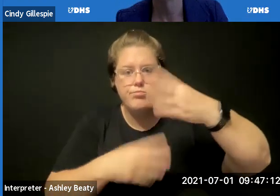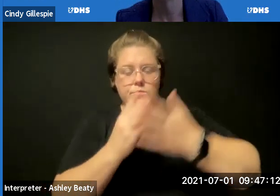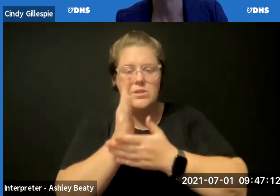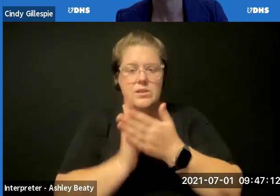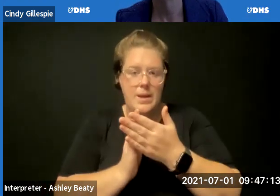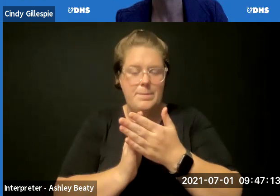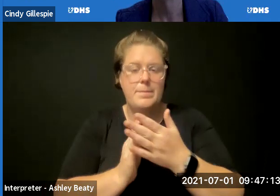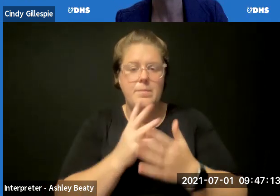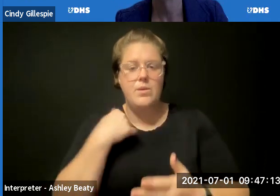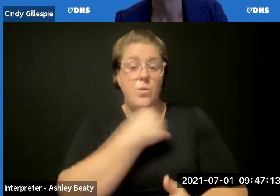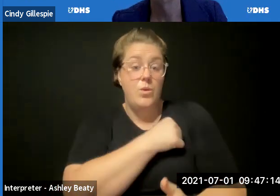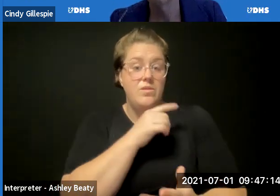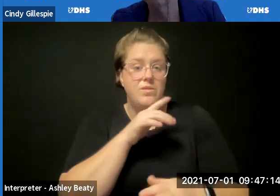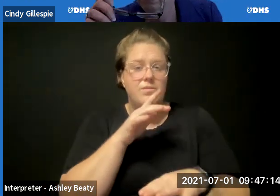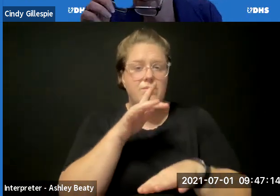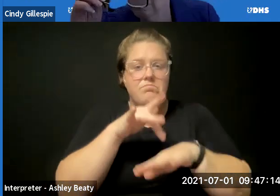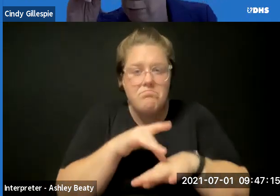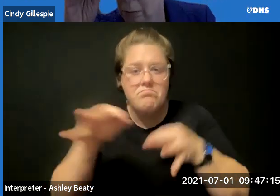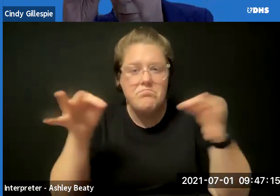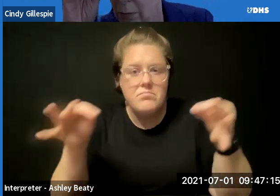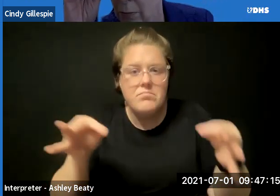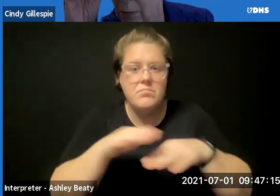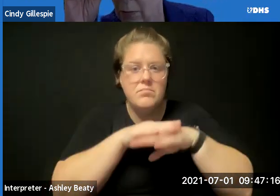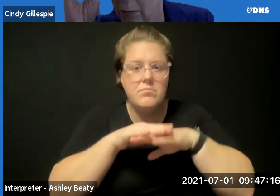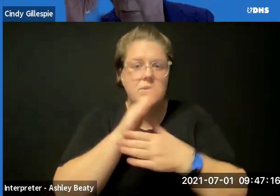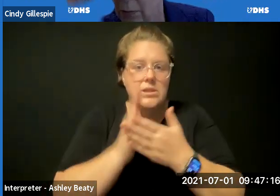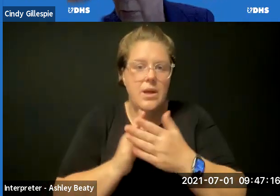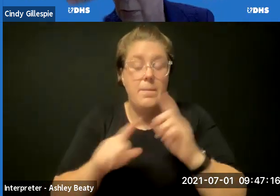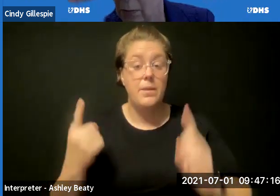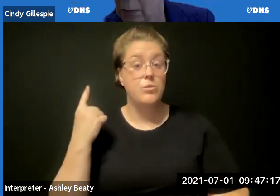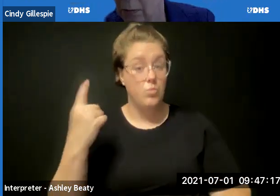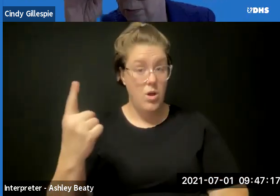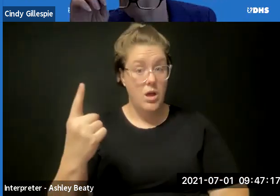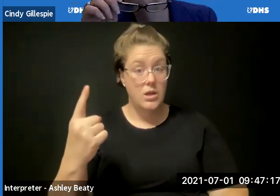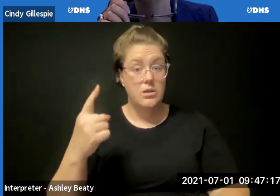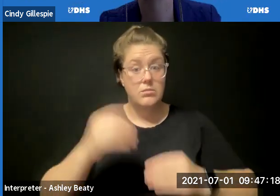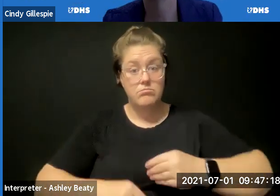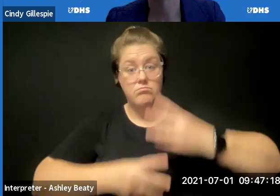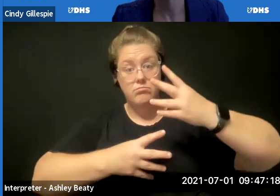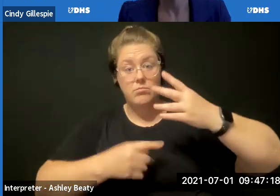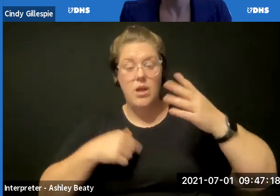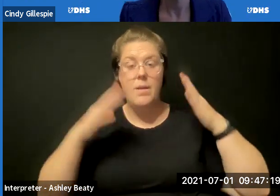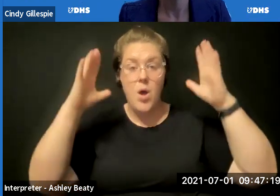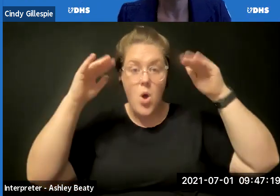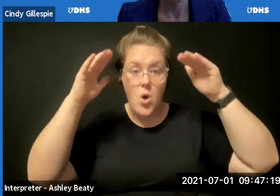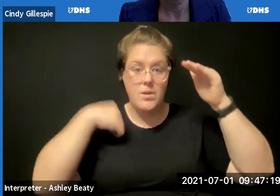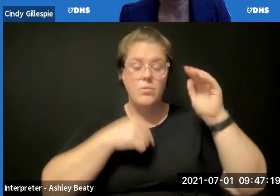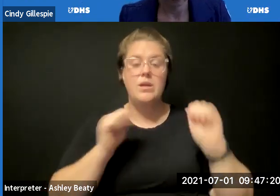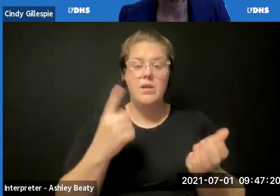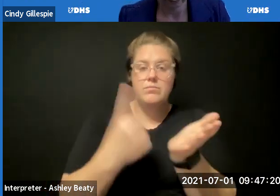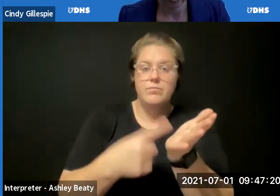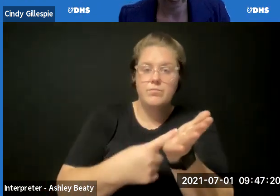them. But I know there was one that that came up that was actually in the list here that I was hoping we could address. And so, you know, I know